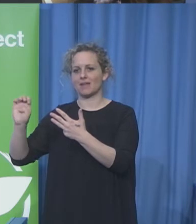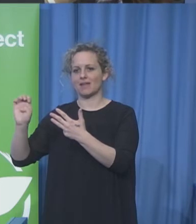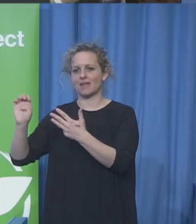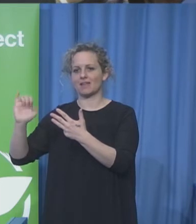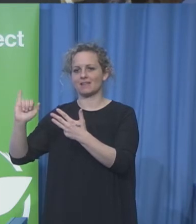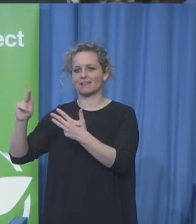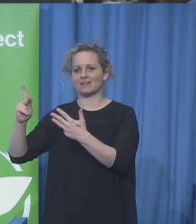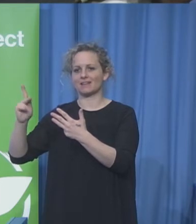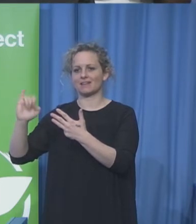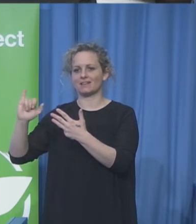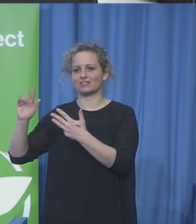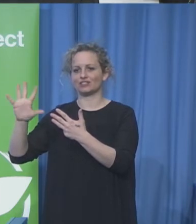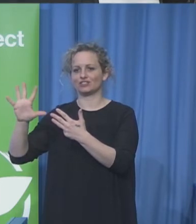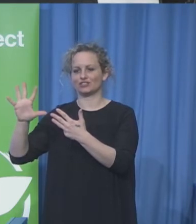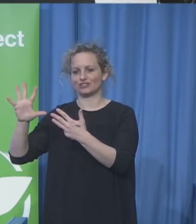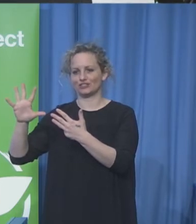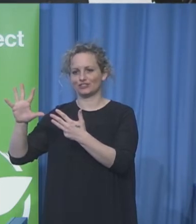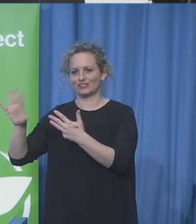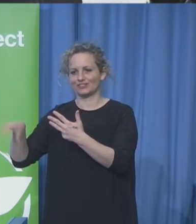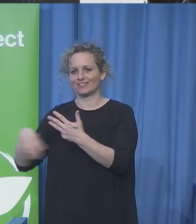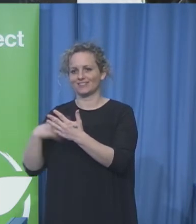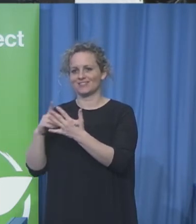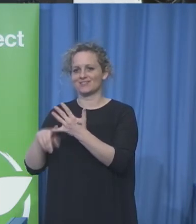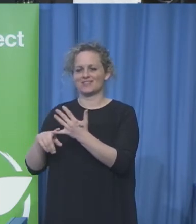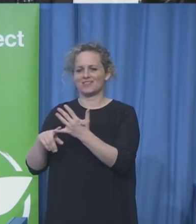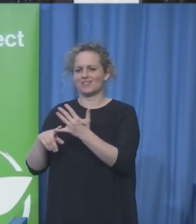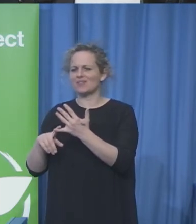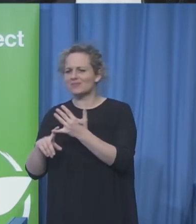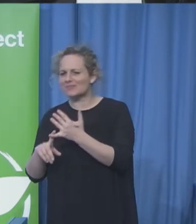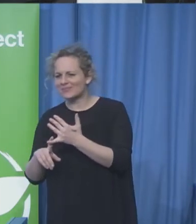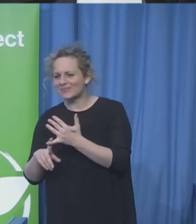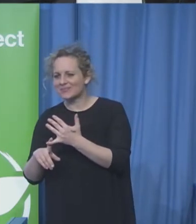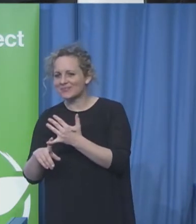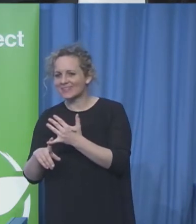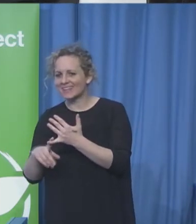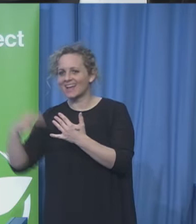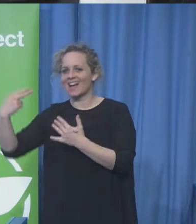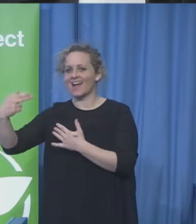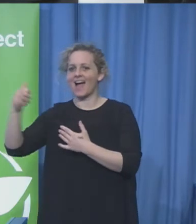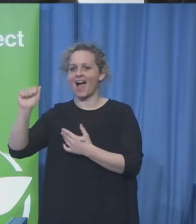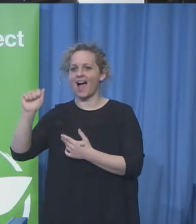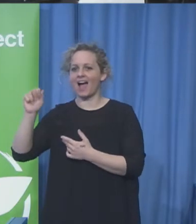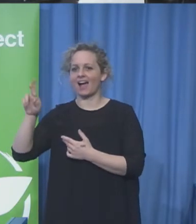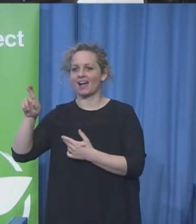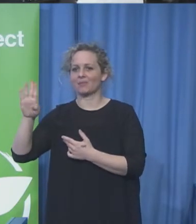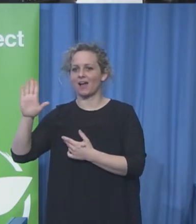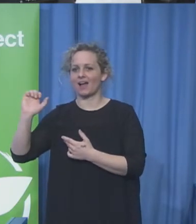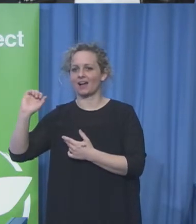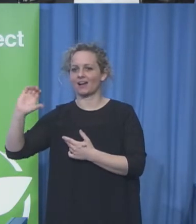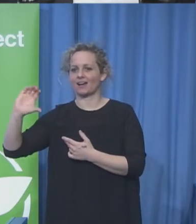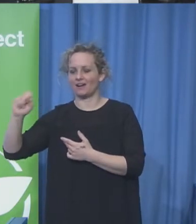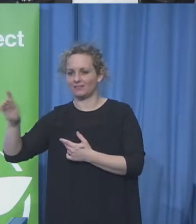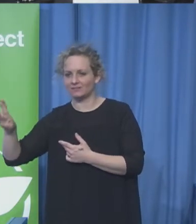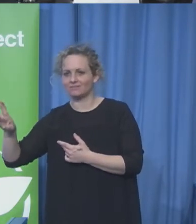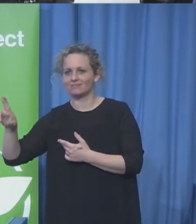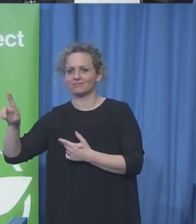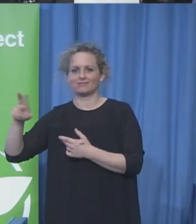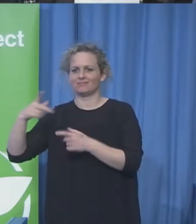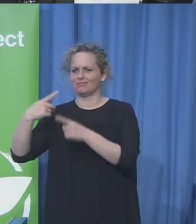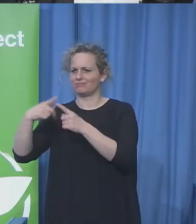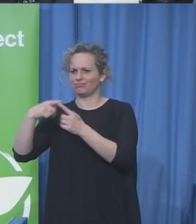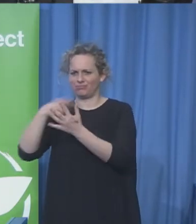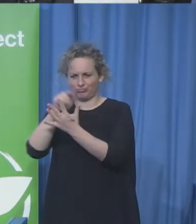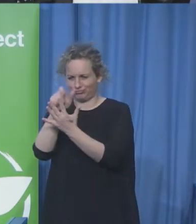certainly not least, Doris Neuwirth and Wilfried Kainz. My special thanks goes